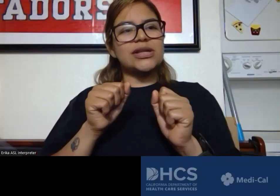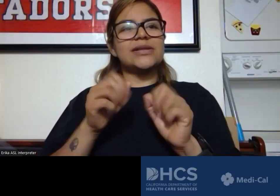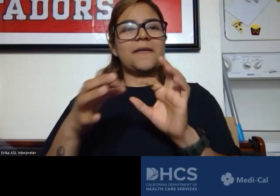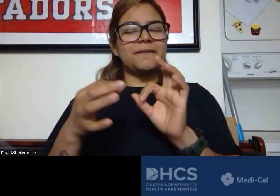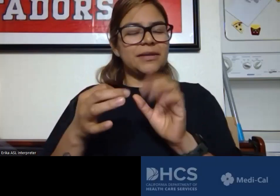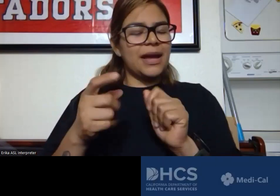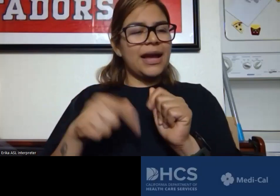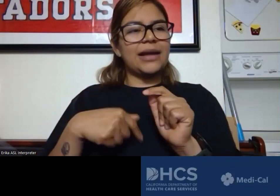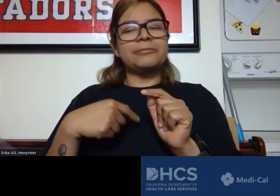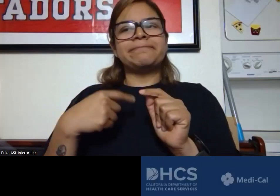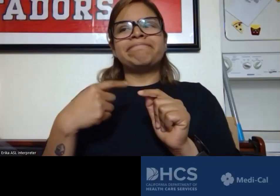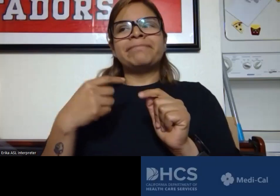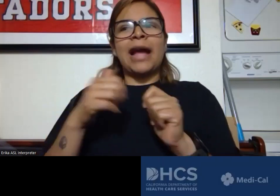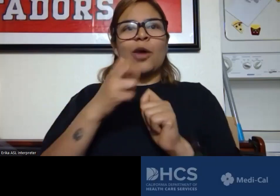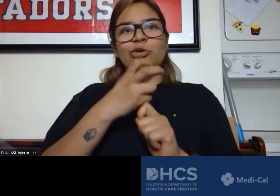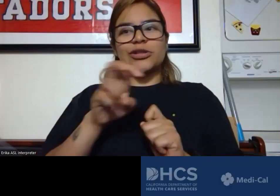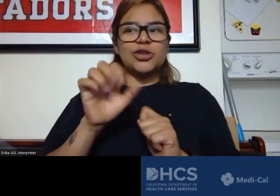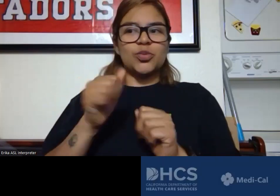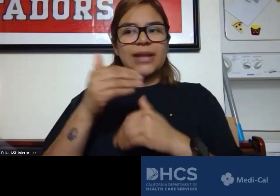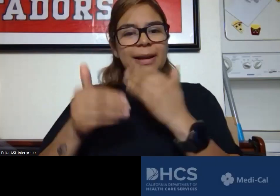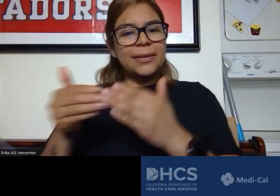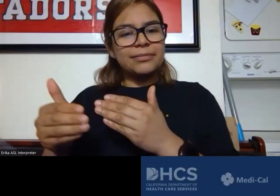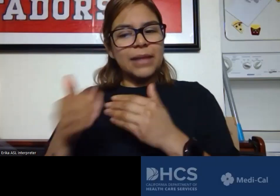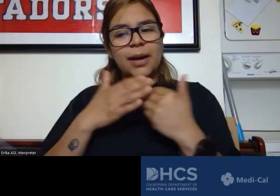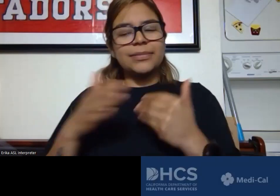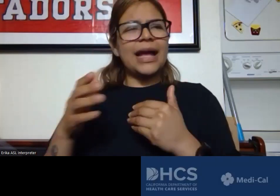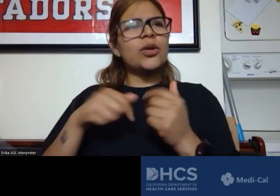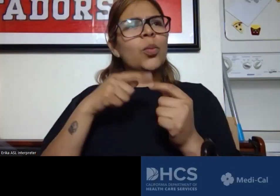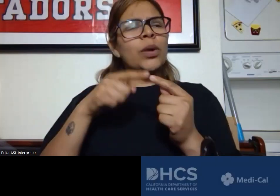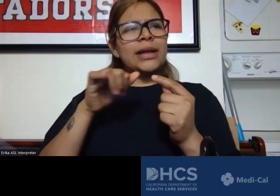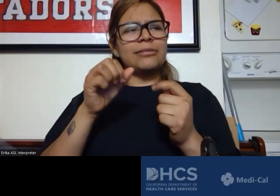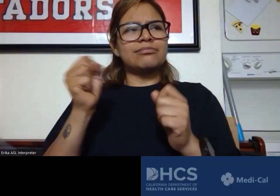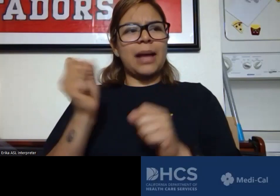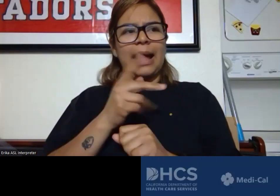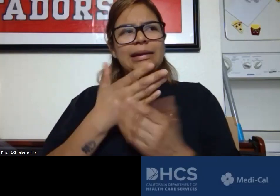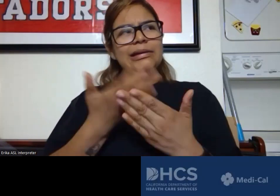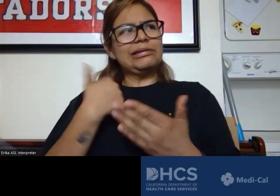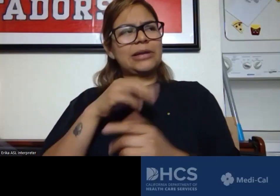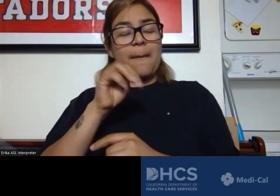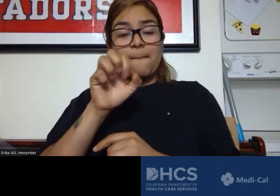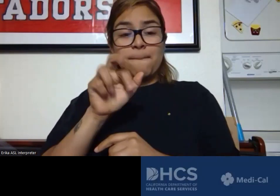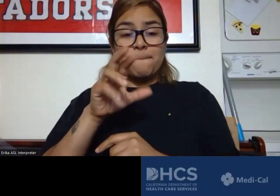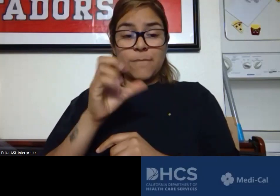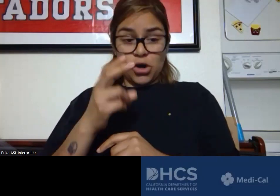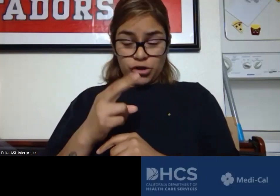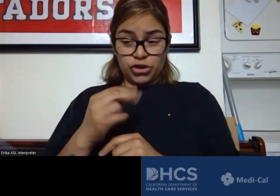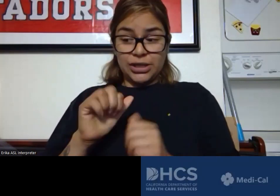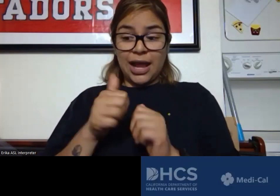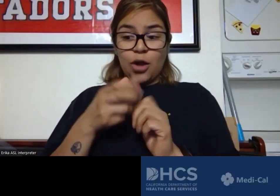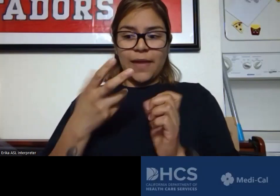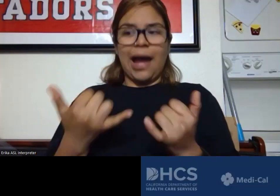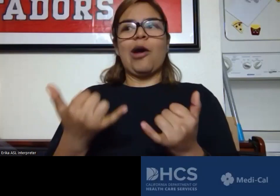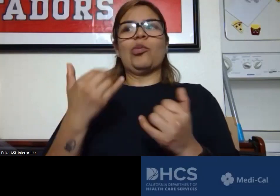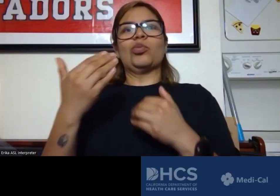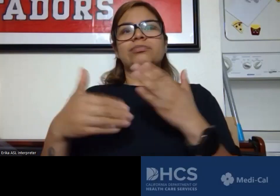the statewide transition plan that we submitted back in March, and then completing the heightened scrutiny